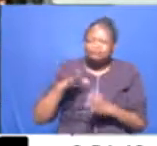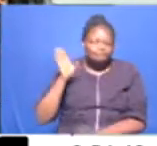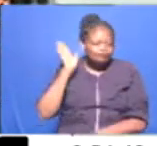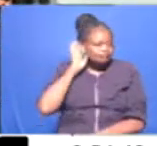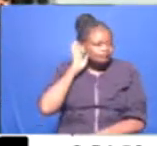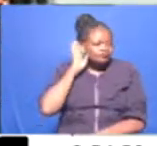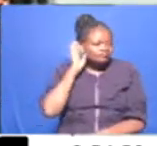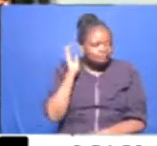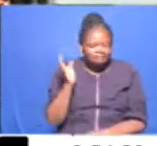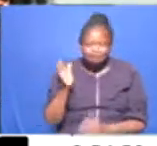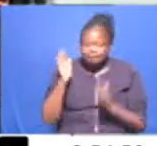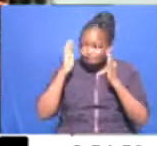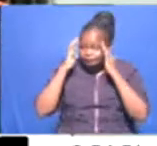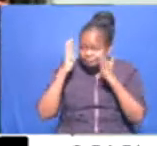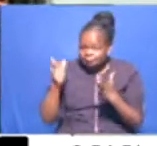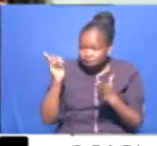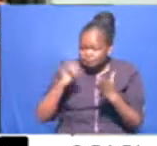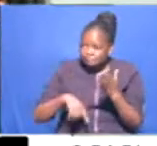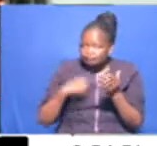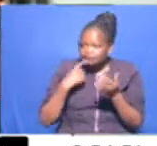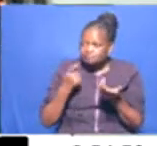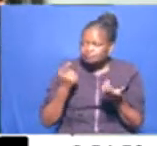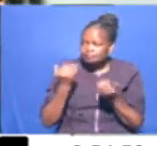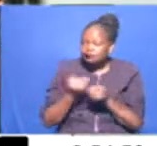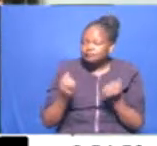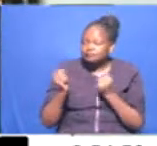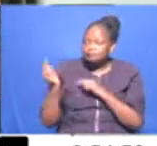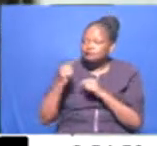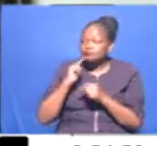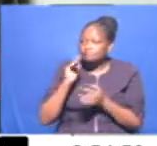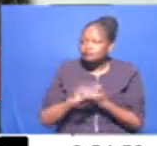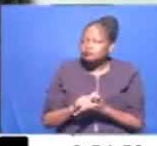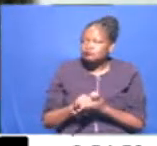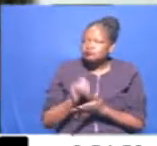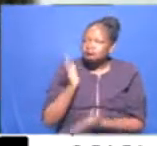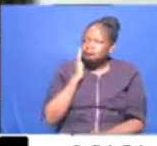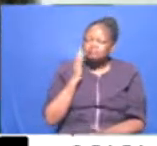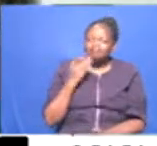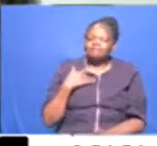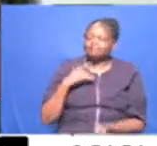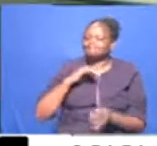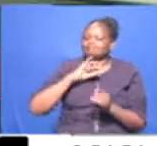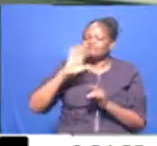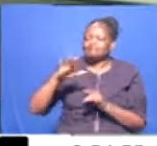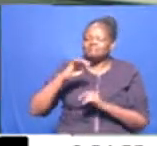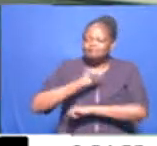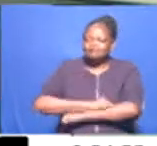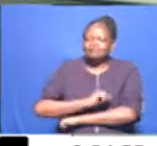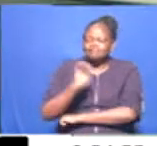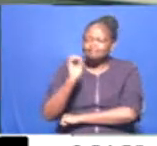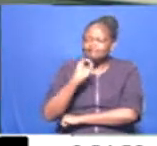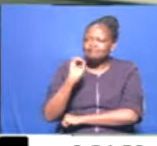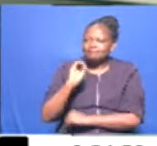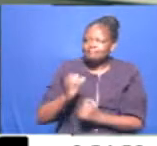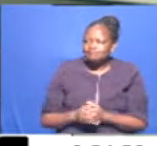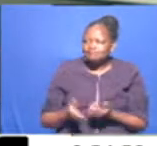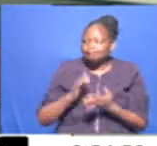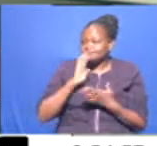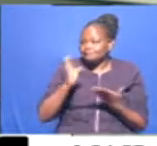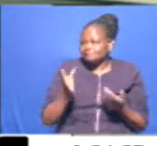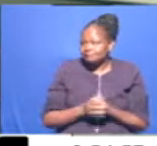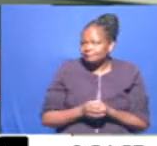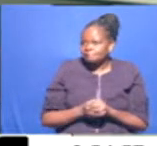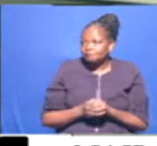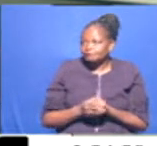pay attention to what I'm saying. A child may come and say, Mama, I really don't want to go back to that school. Probably they're going